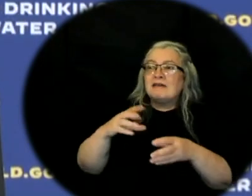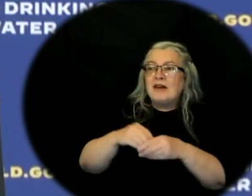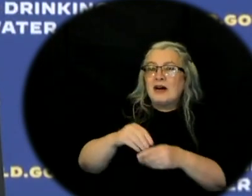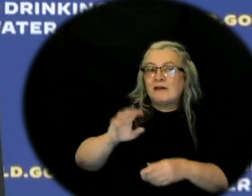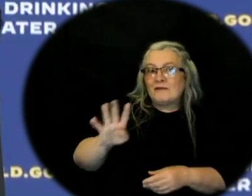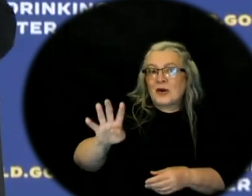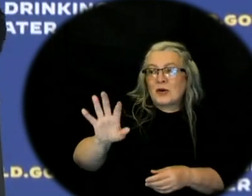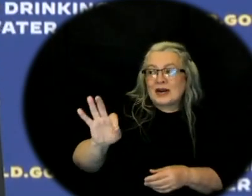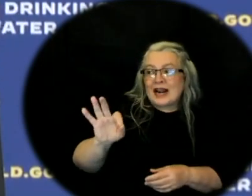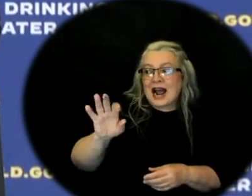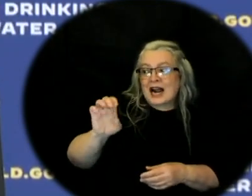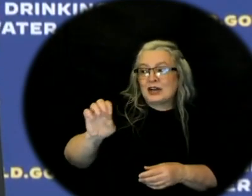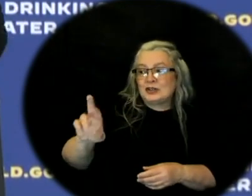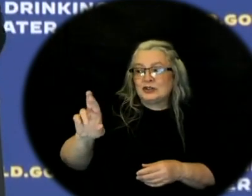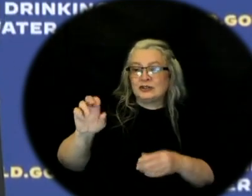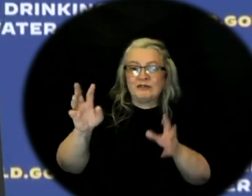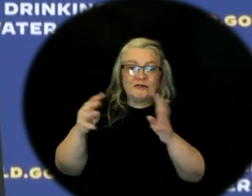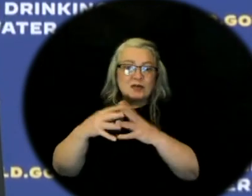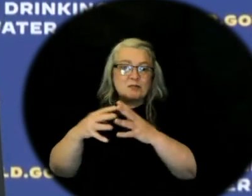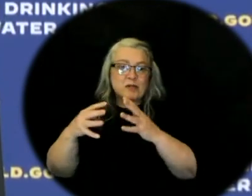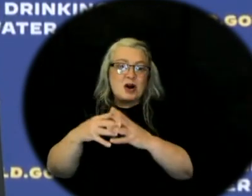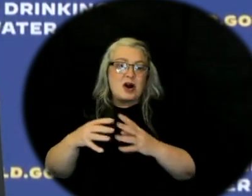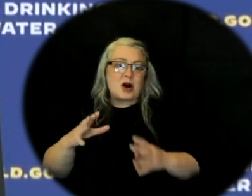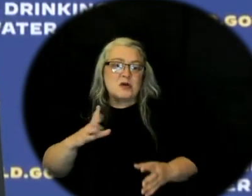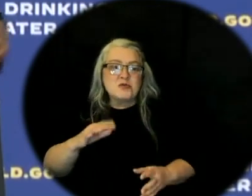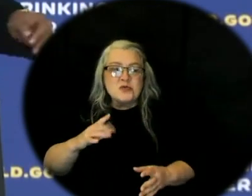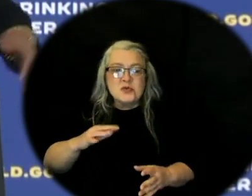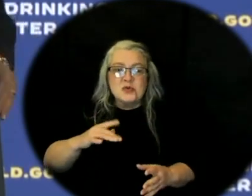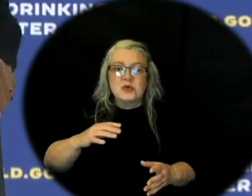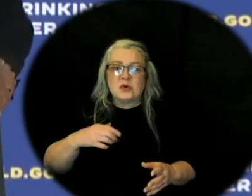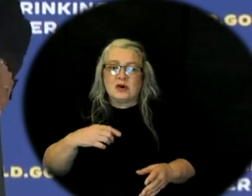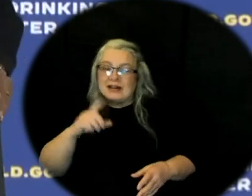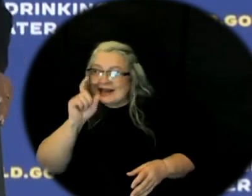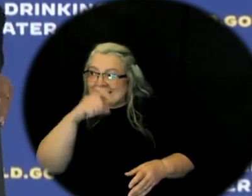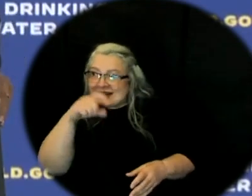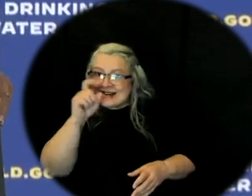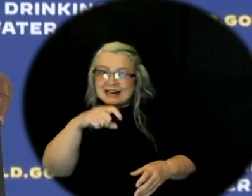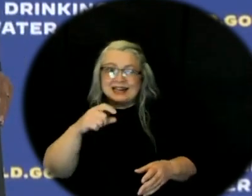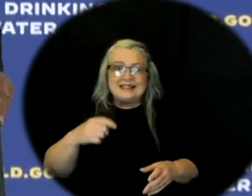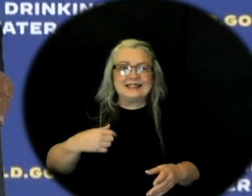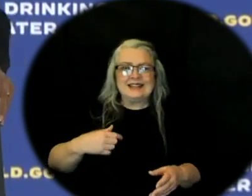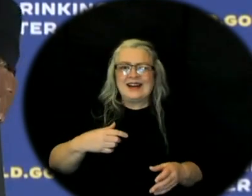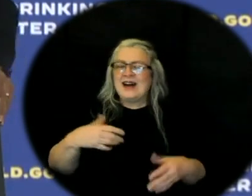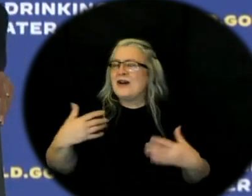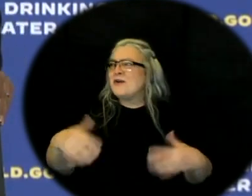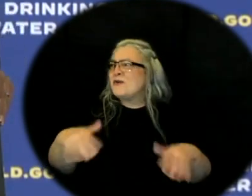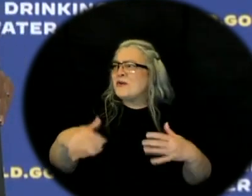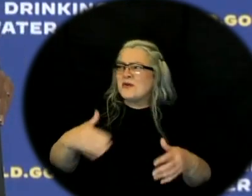Eagles. And good luck in the Super Bowl.